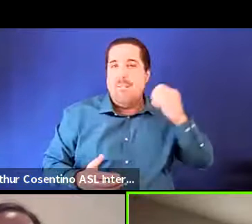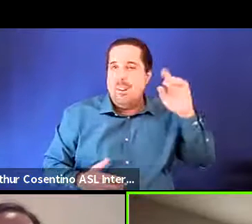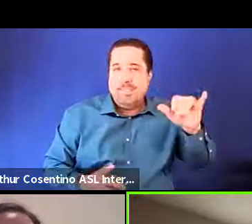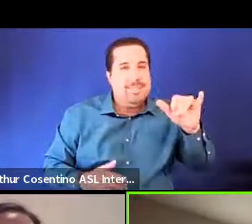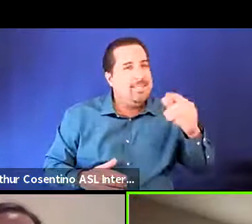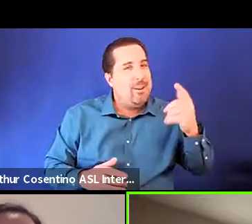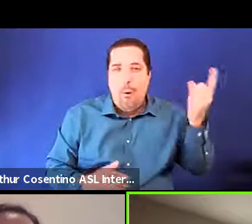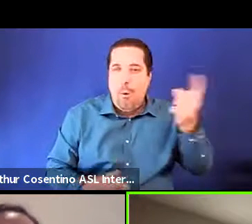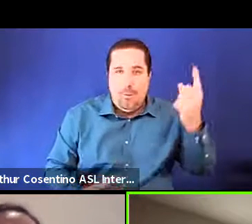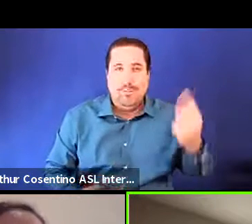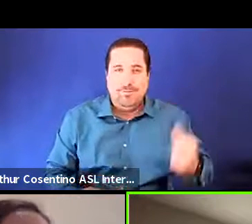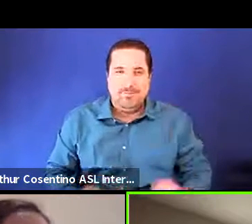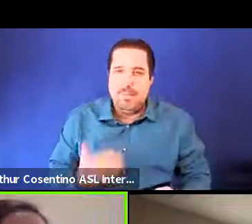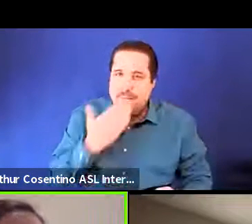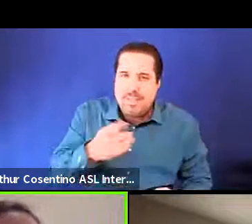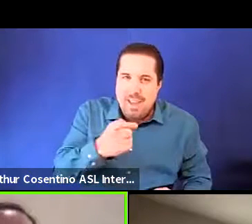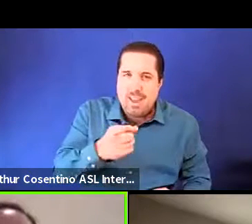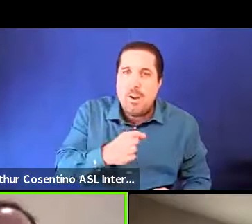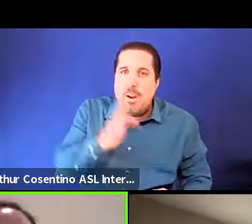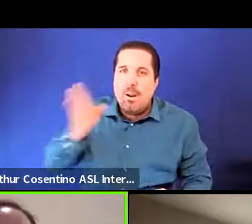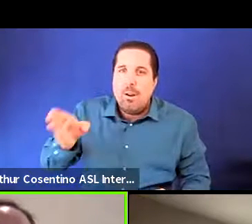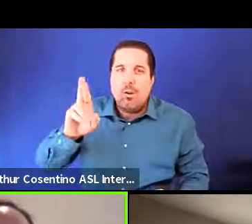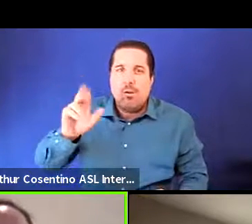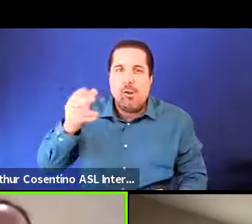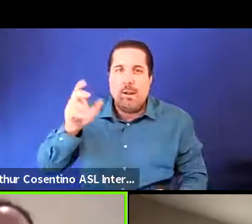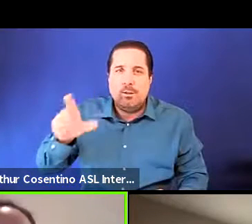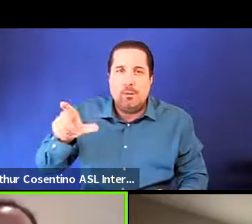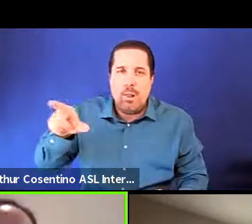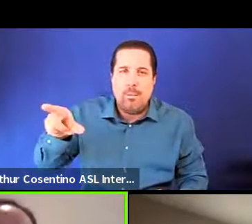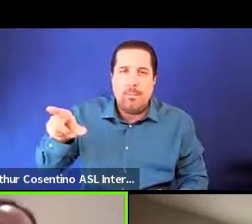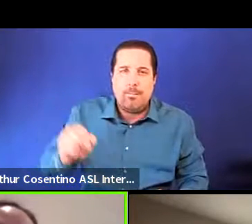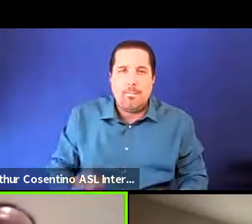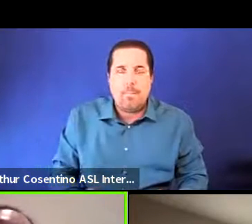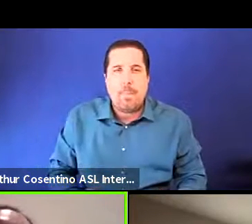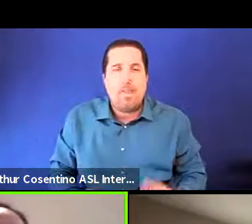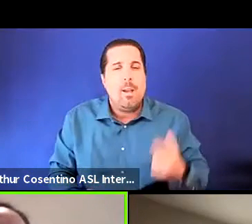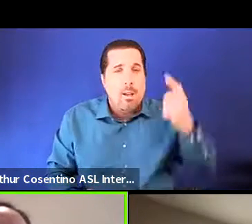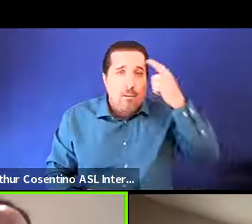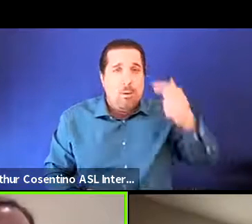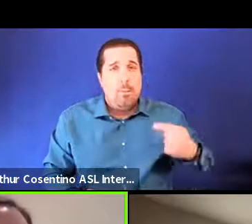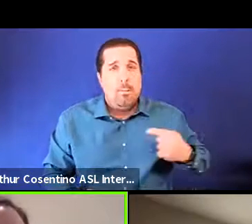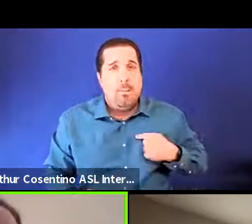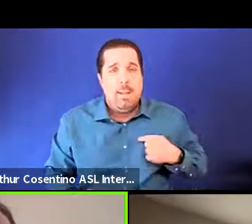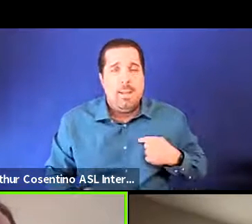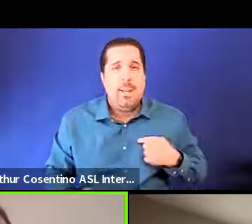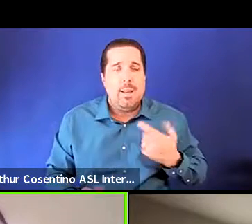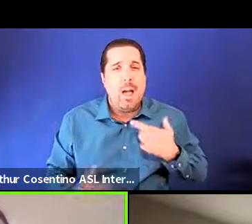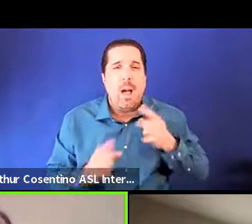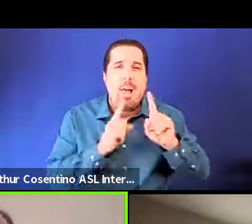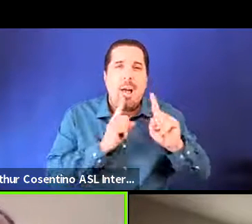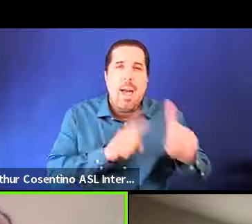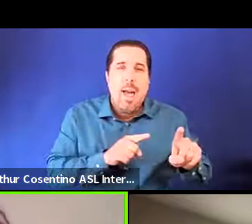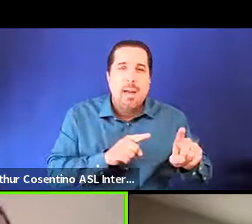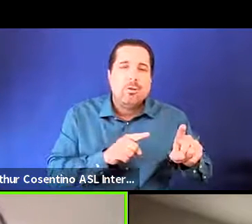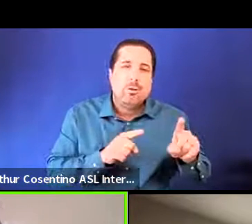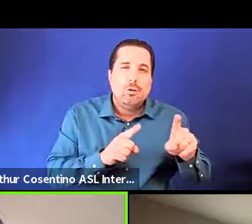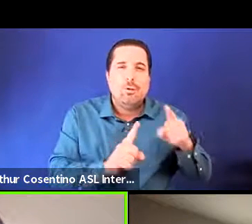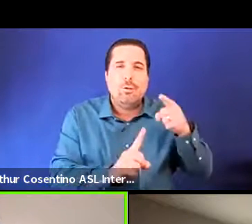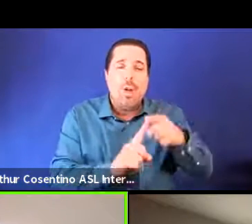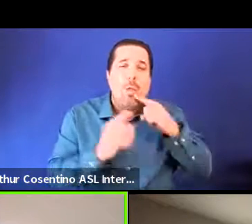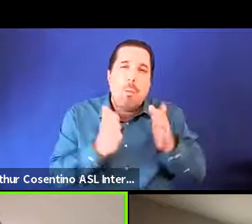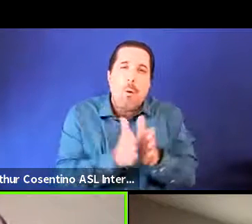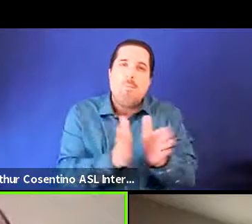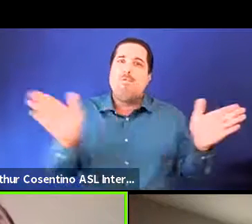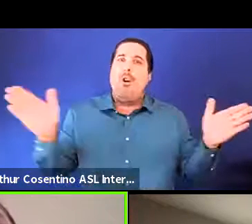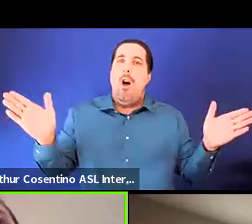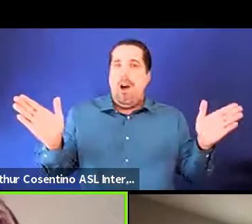Rachel. I love that. I think for me, so I'll answer like the broader sense